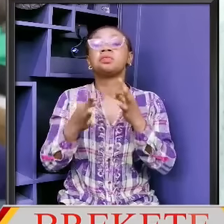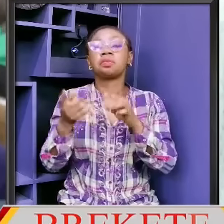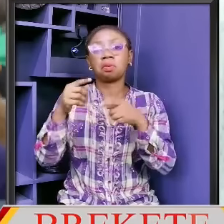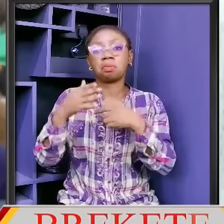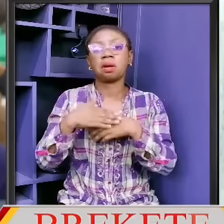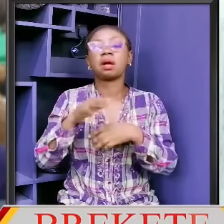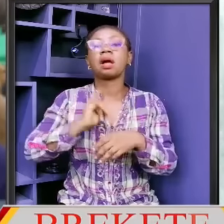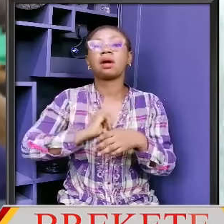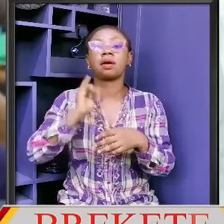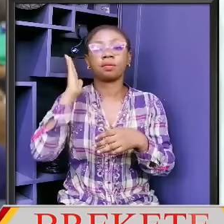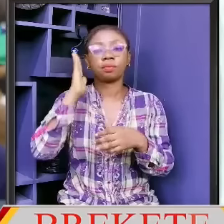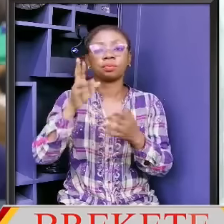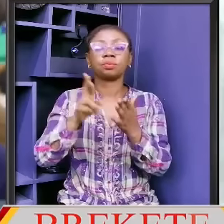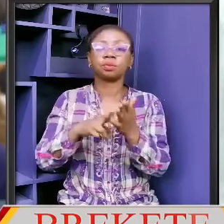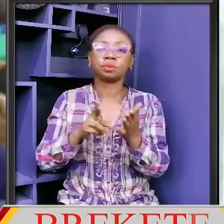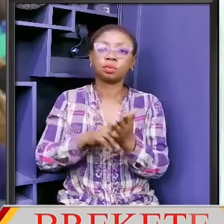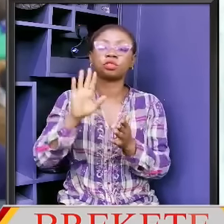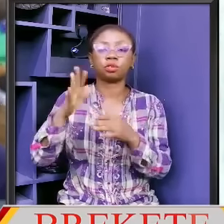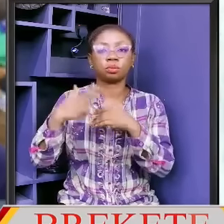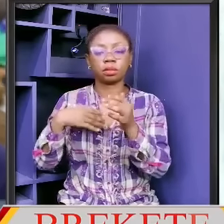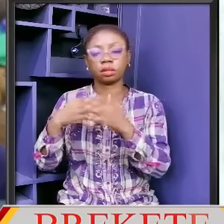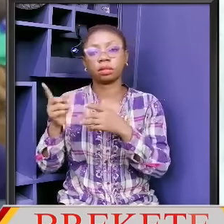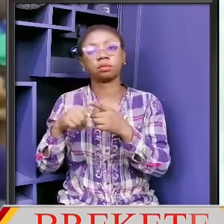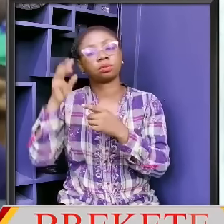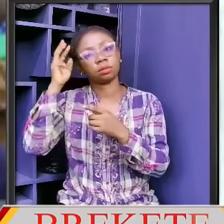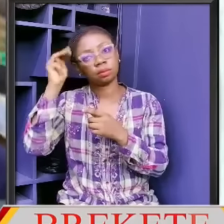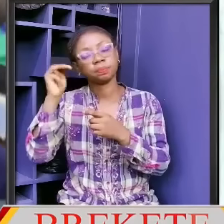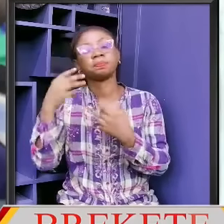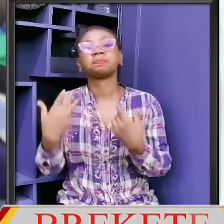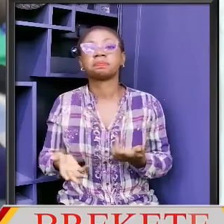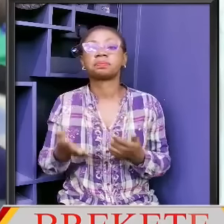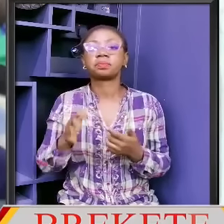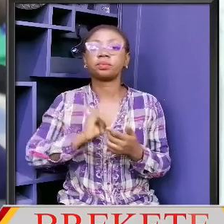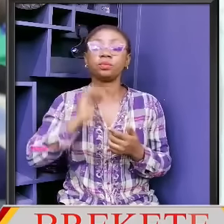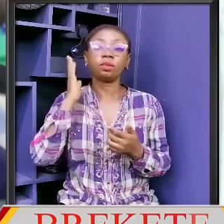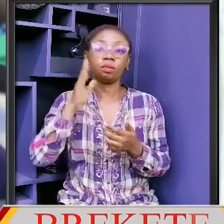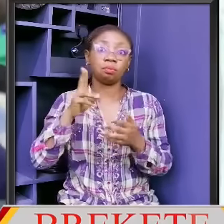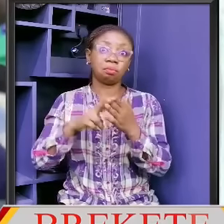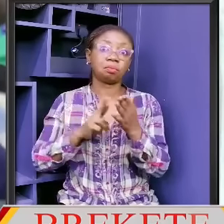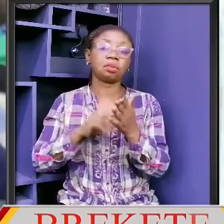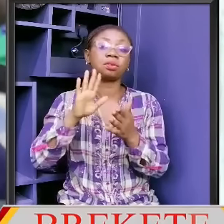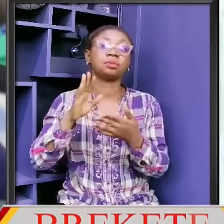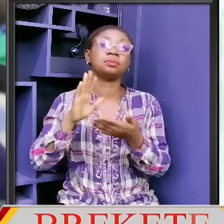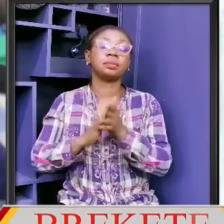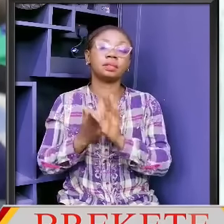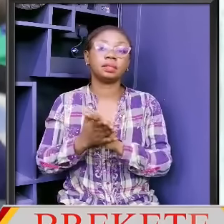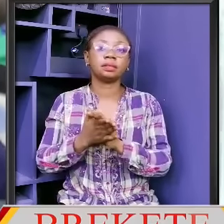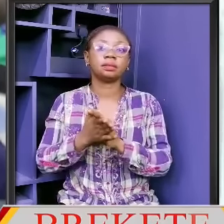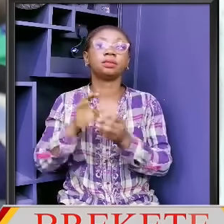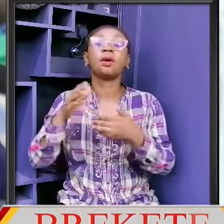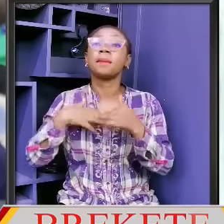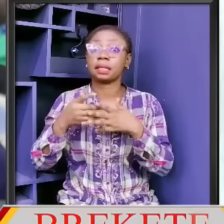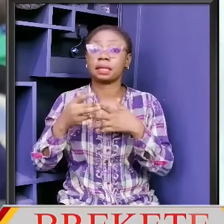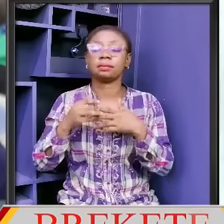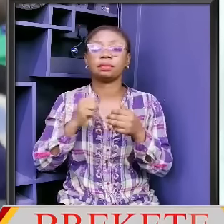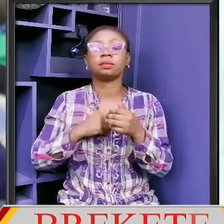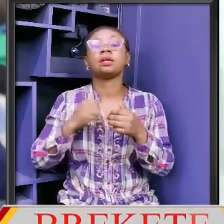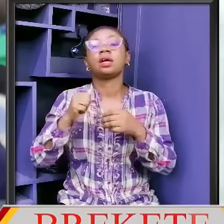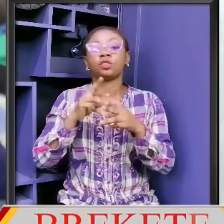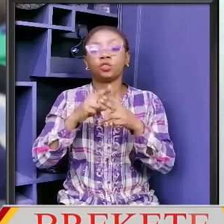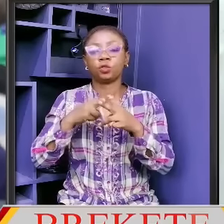will report your matter. That's say, okay. Area commander. Yes, sir. He say I will report your matter. So as soon as the oga come,